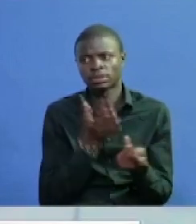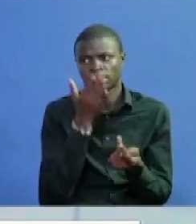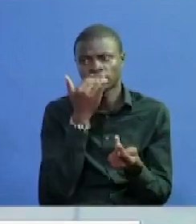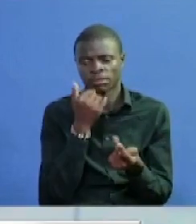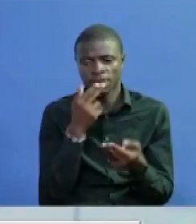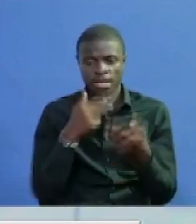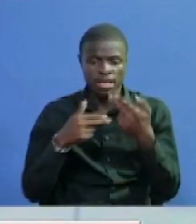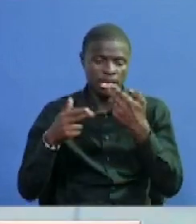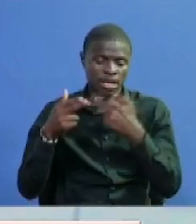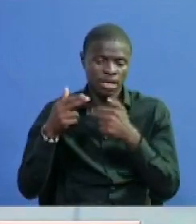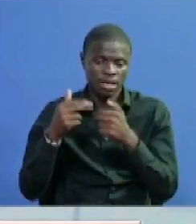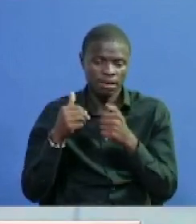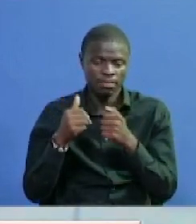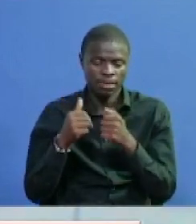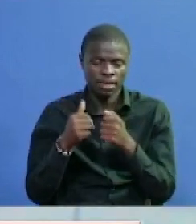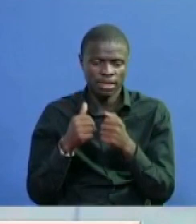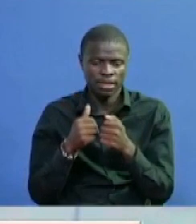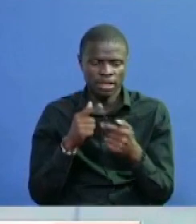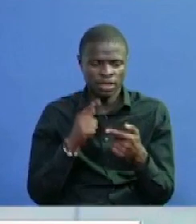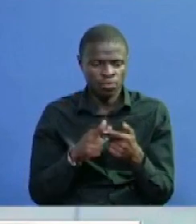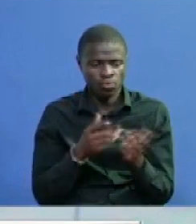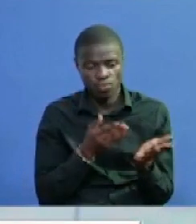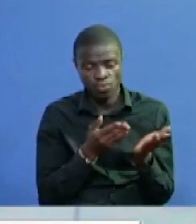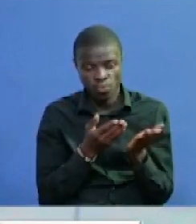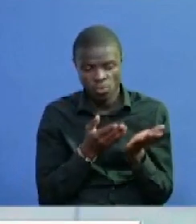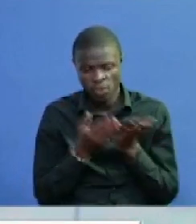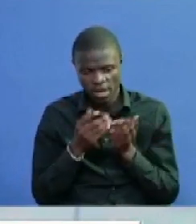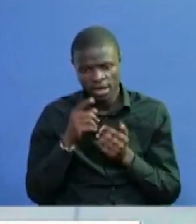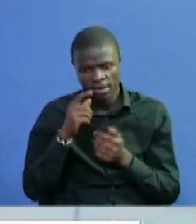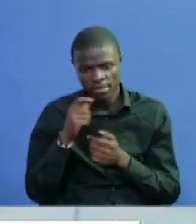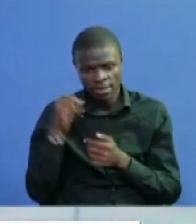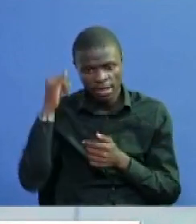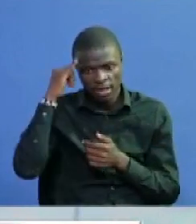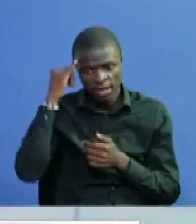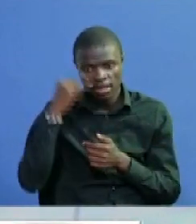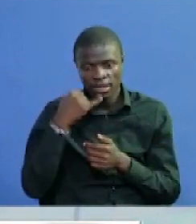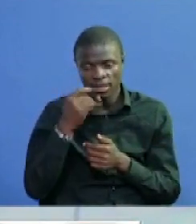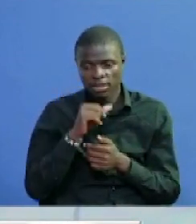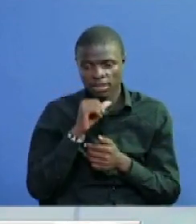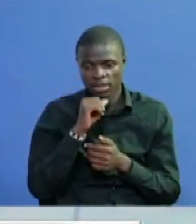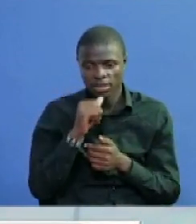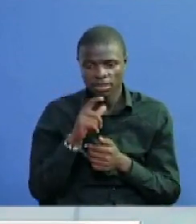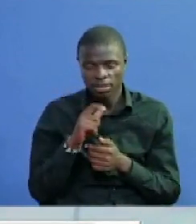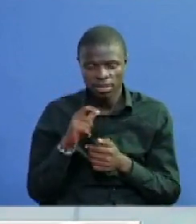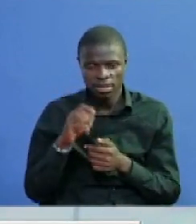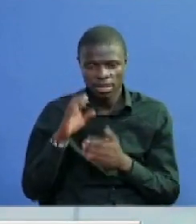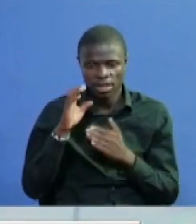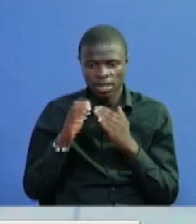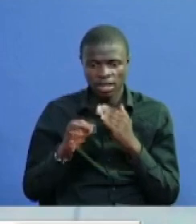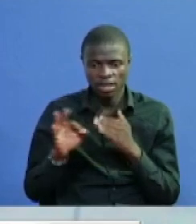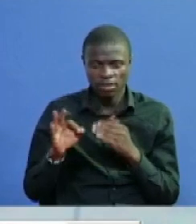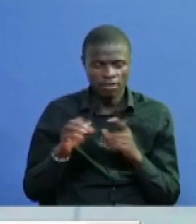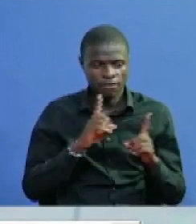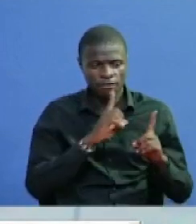you know, coming to accept that they are going for a bipartisan approach, is not the end of differences.